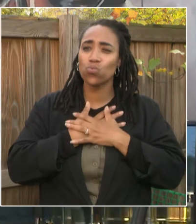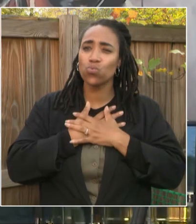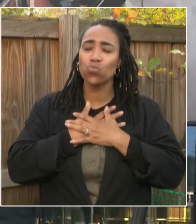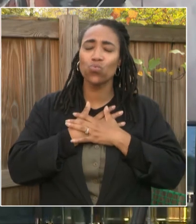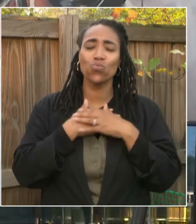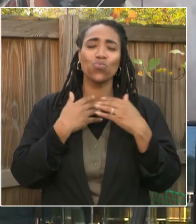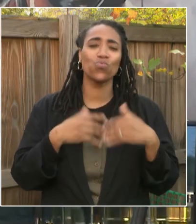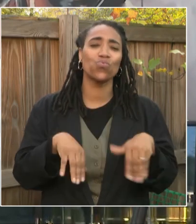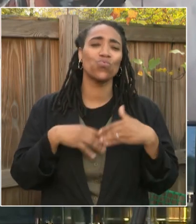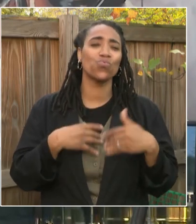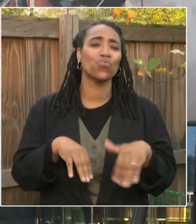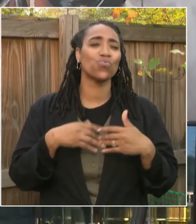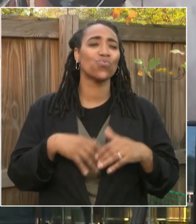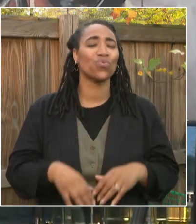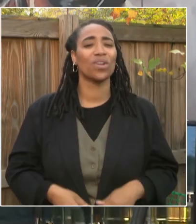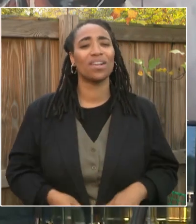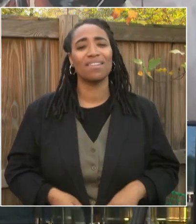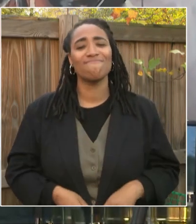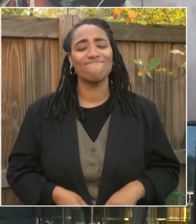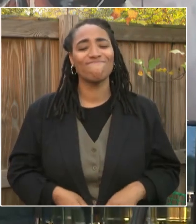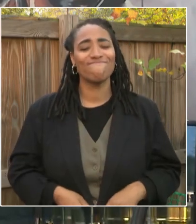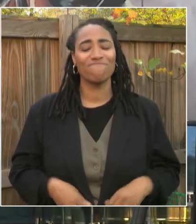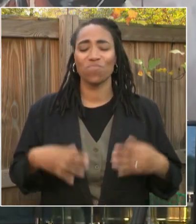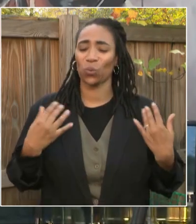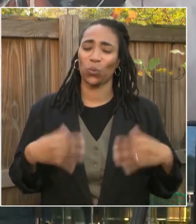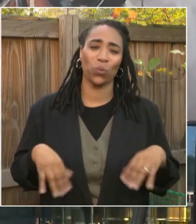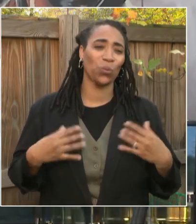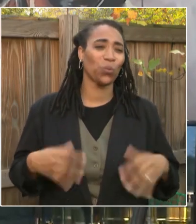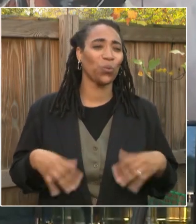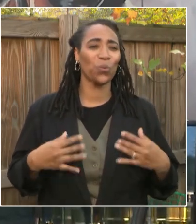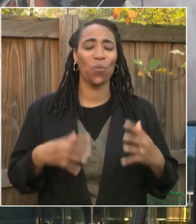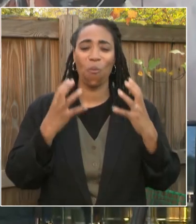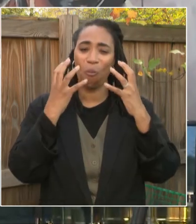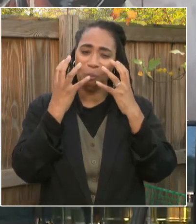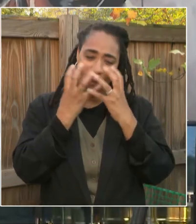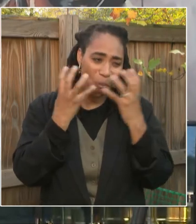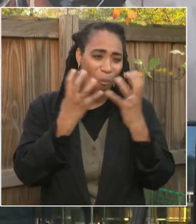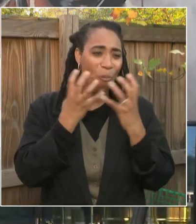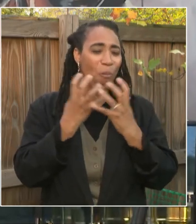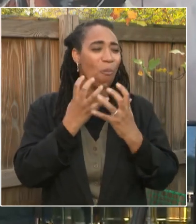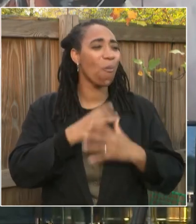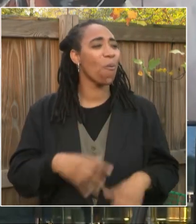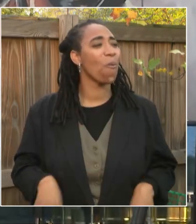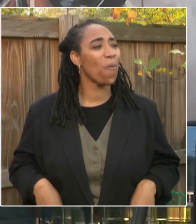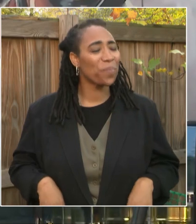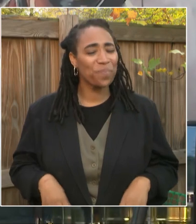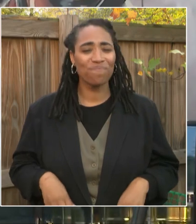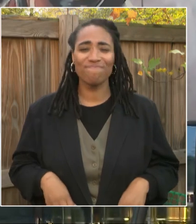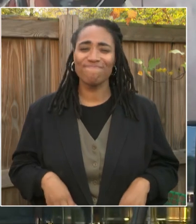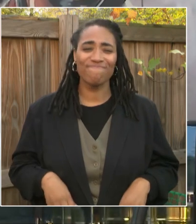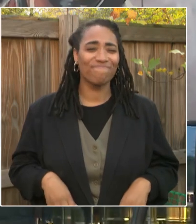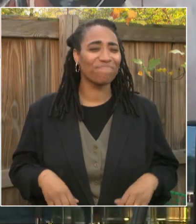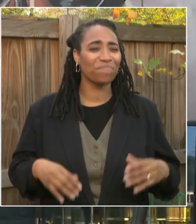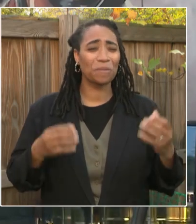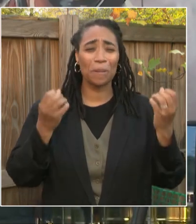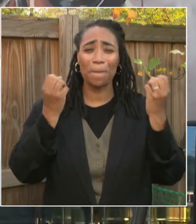G. Wally. I could go. There's a bunch of you. Go-go-ologists. Charles Stevenson. People